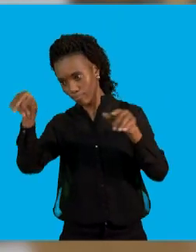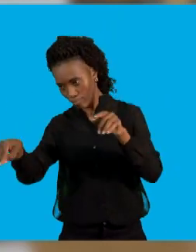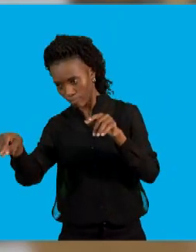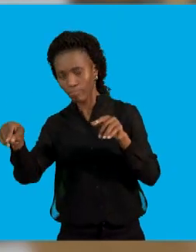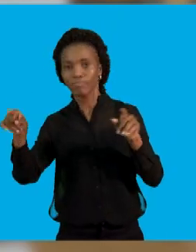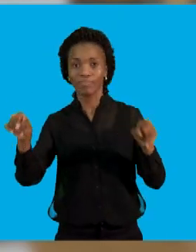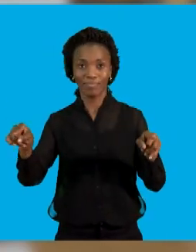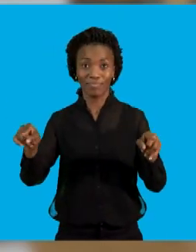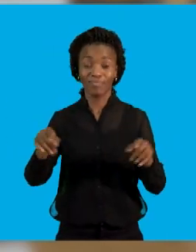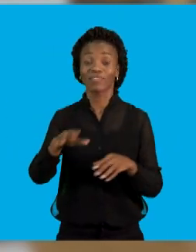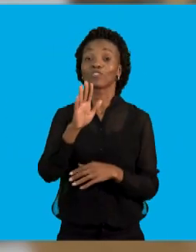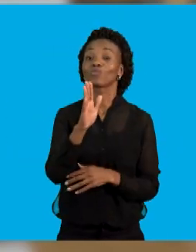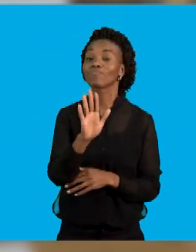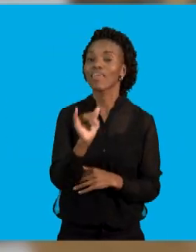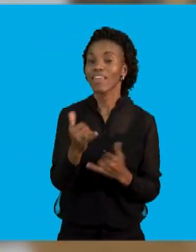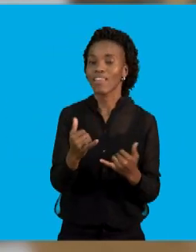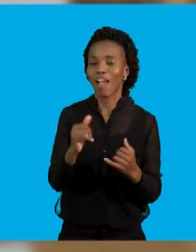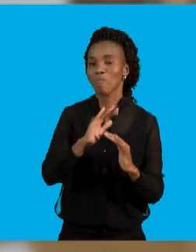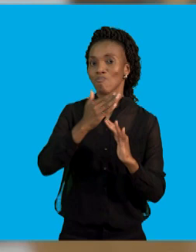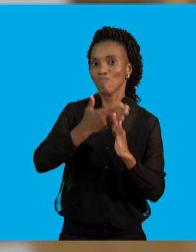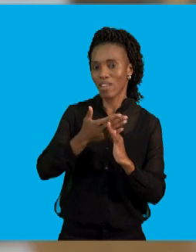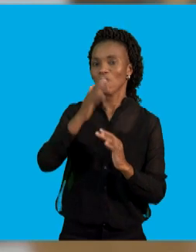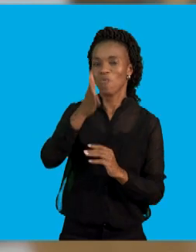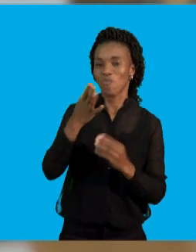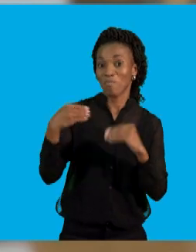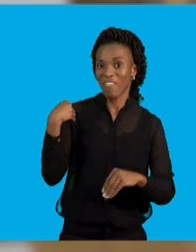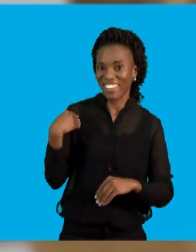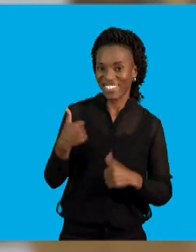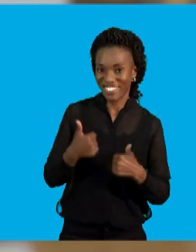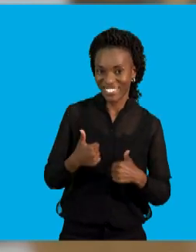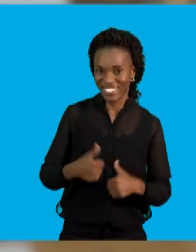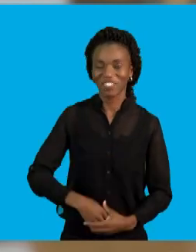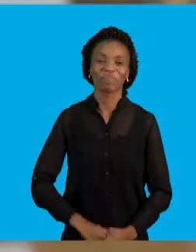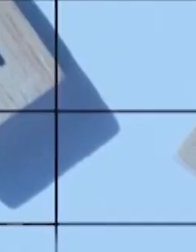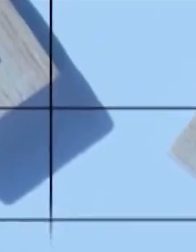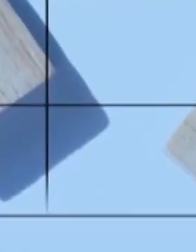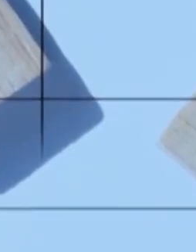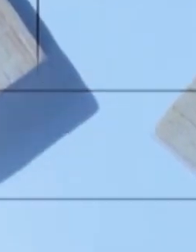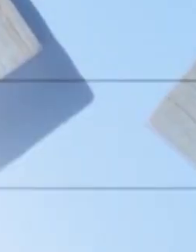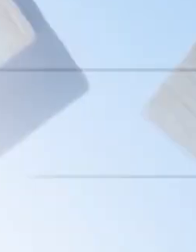straight line. Now, let us quickly go to an ad break. We'll be right back.